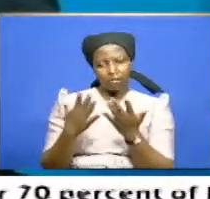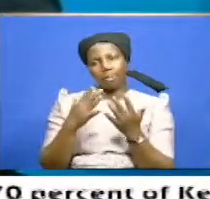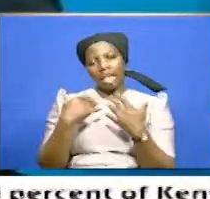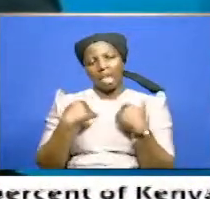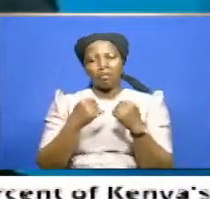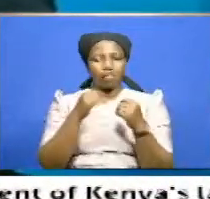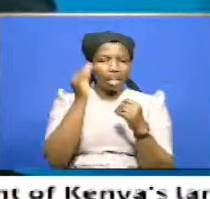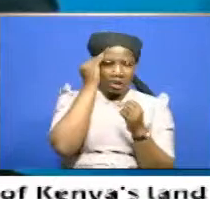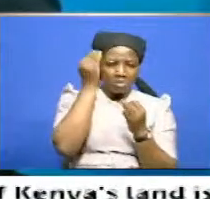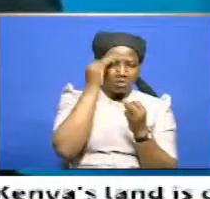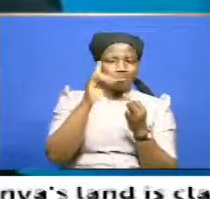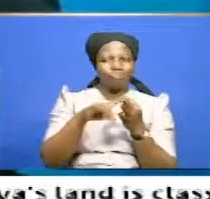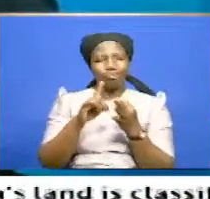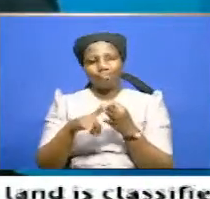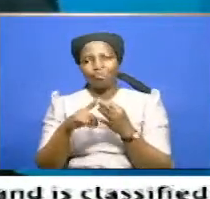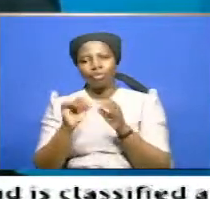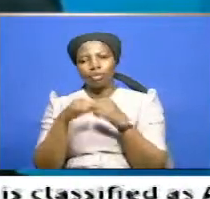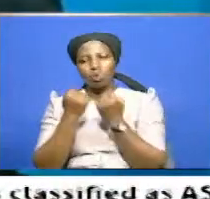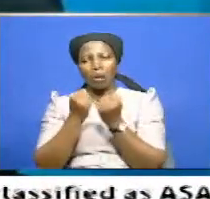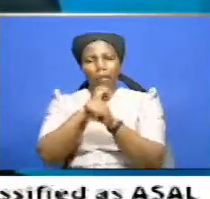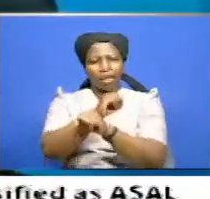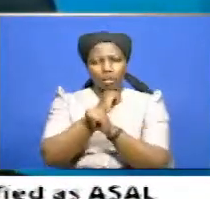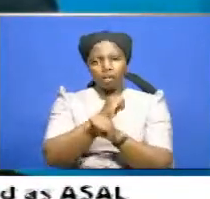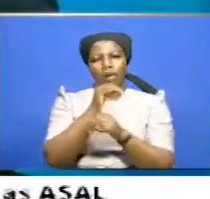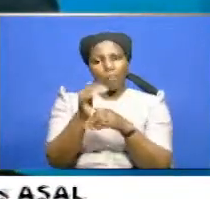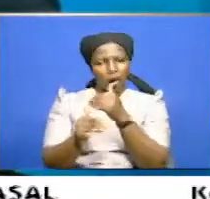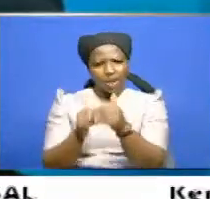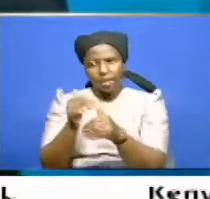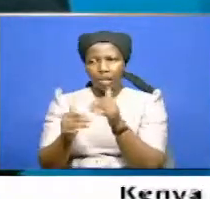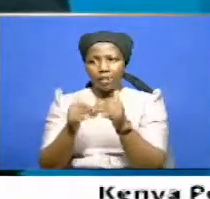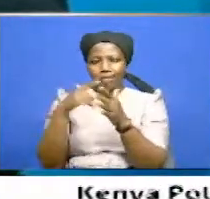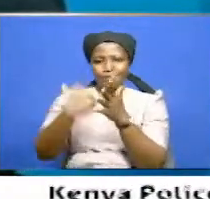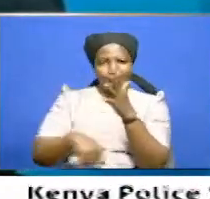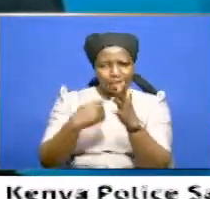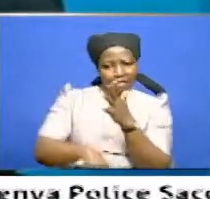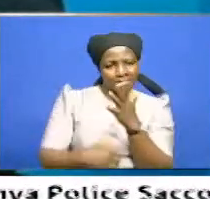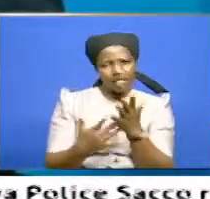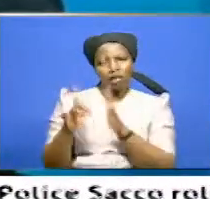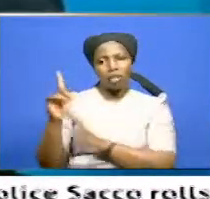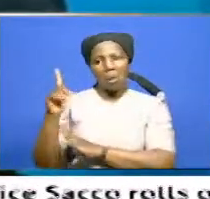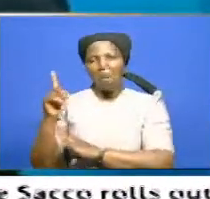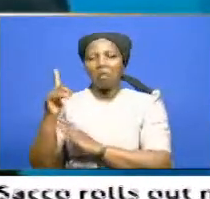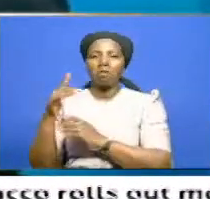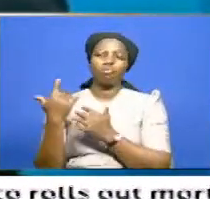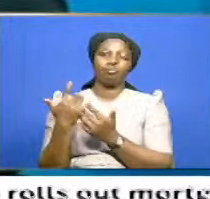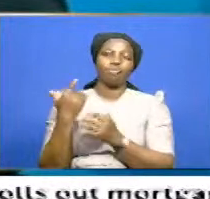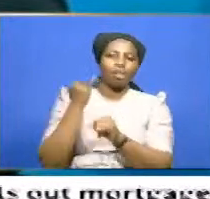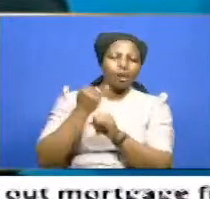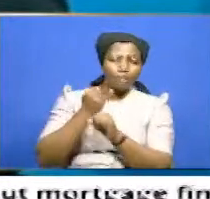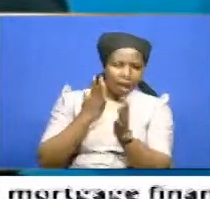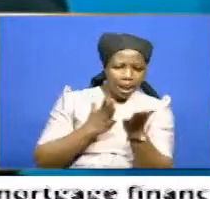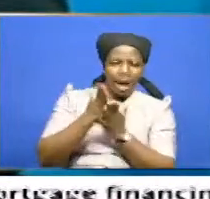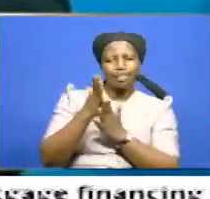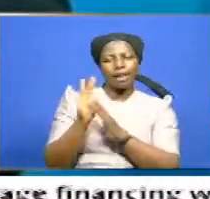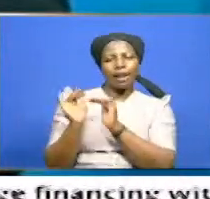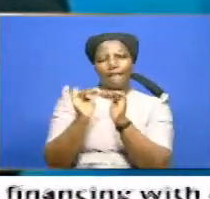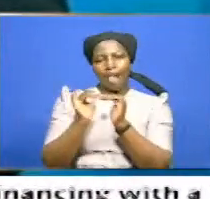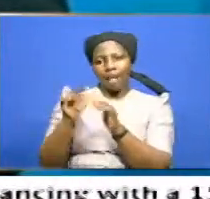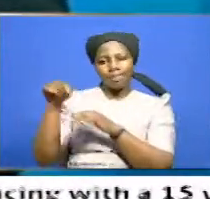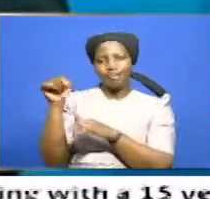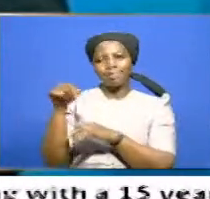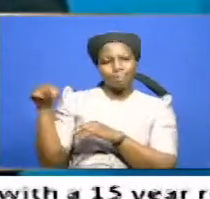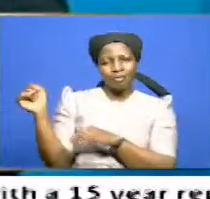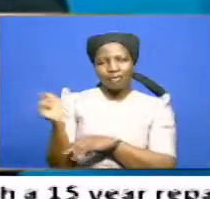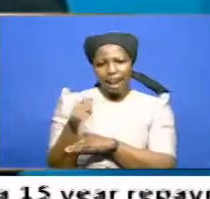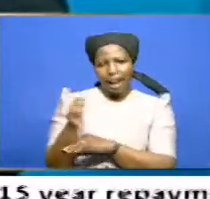protection, progressive tax regimes, and labor rights and fair wages. But it's 110